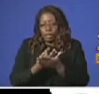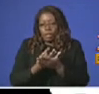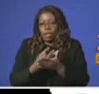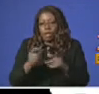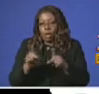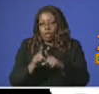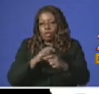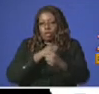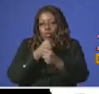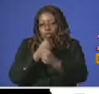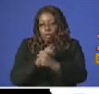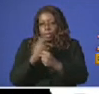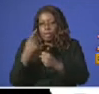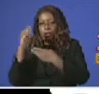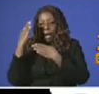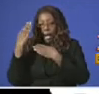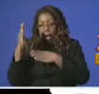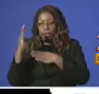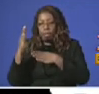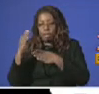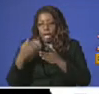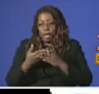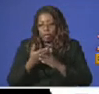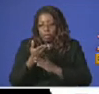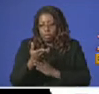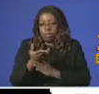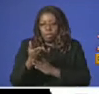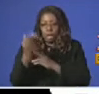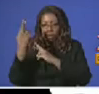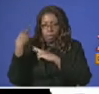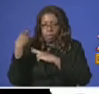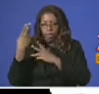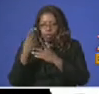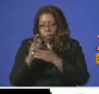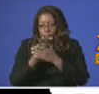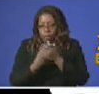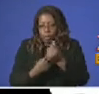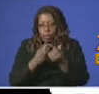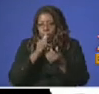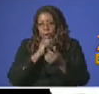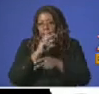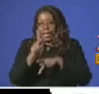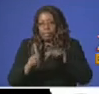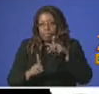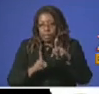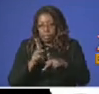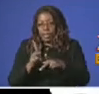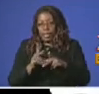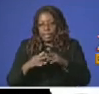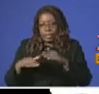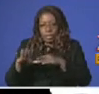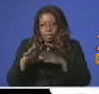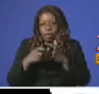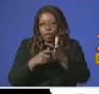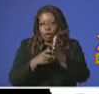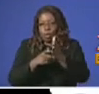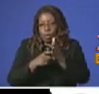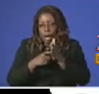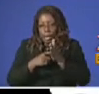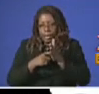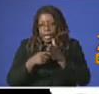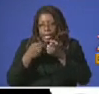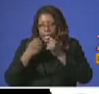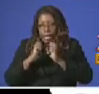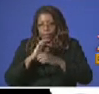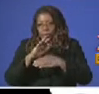Bahamas' ongoing commitment to transparency and accountability in both the private and public sectors, and will require the combined efforts of